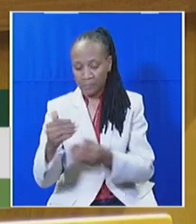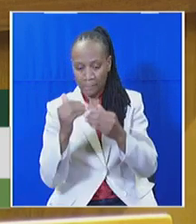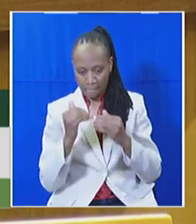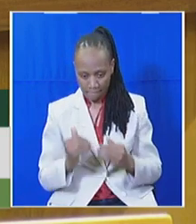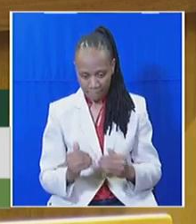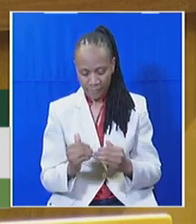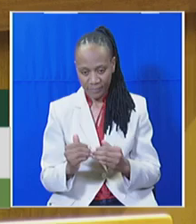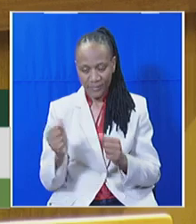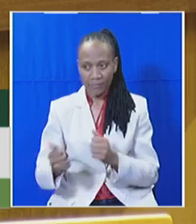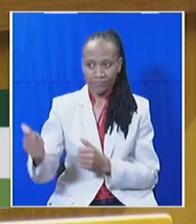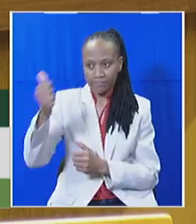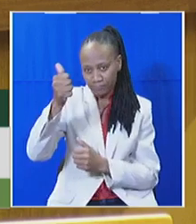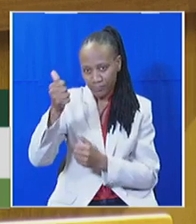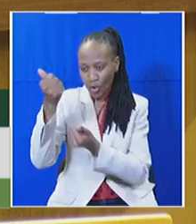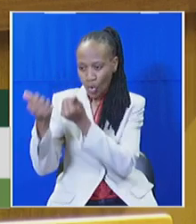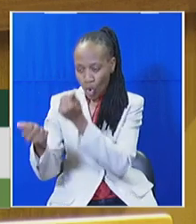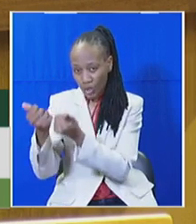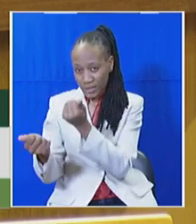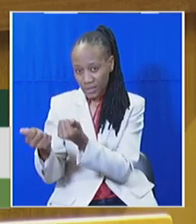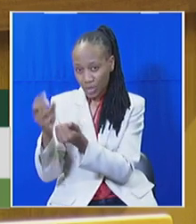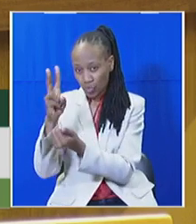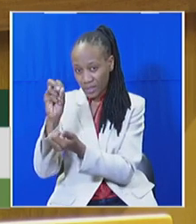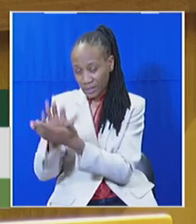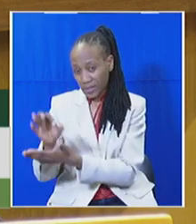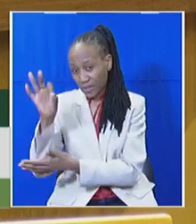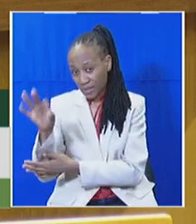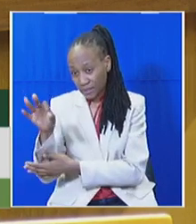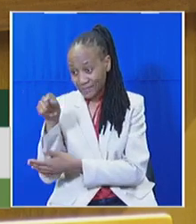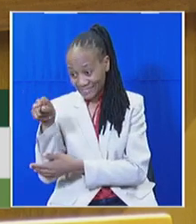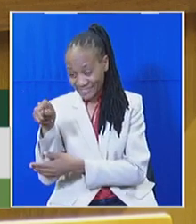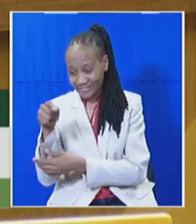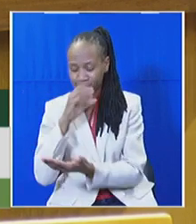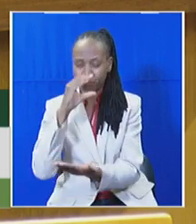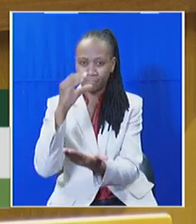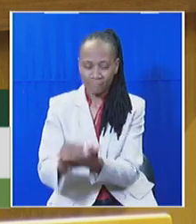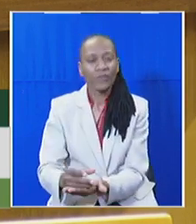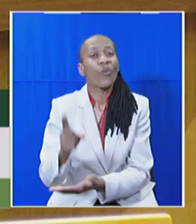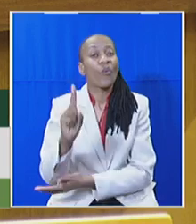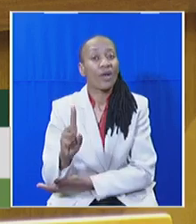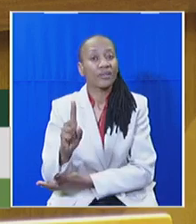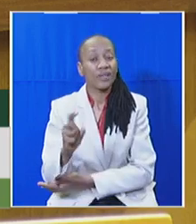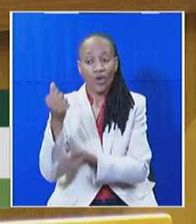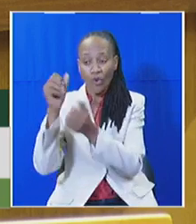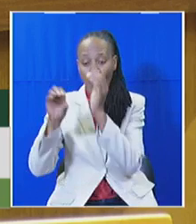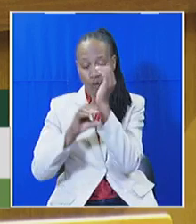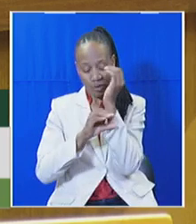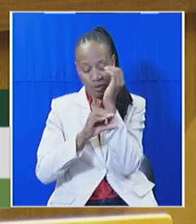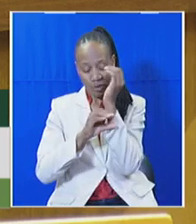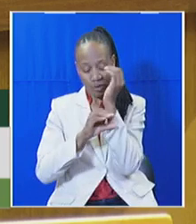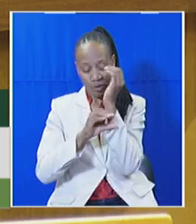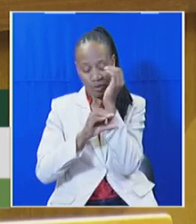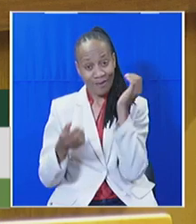Superior Courts Act of 2013, which affirm the Constitutional Court as the